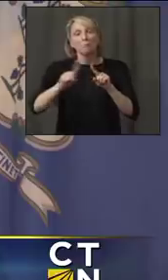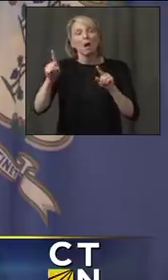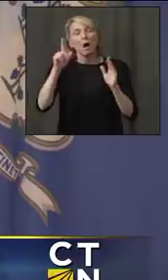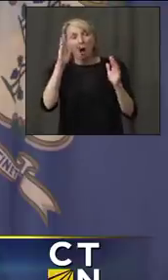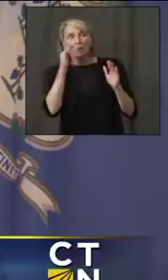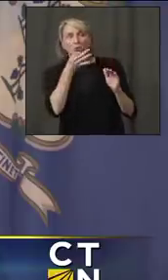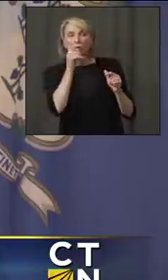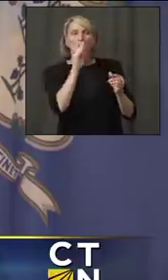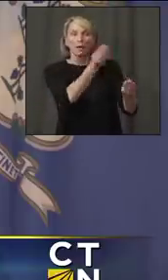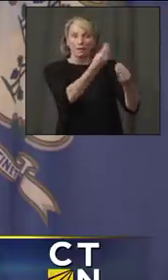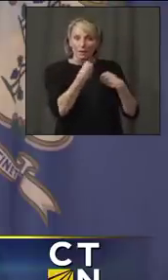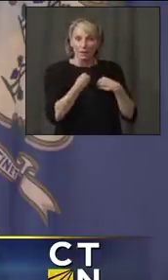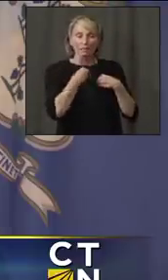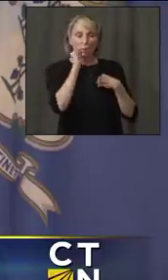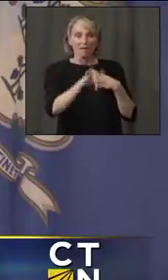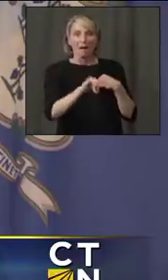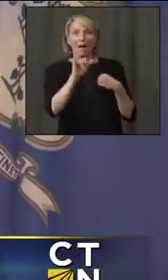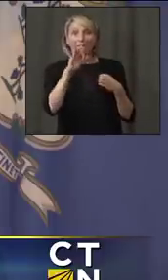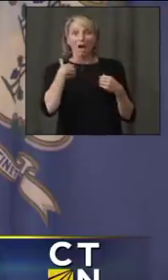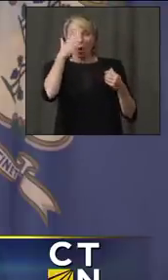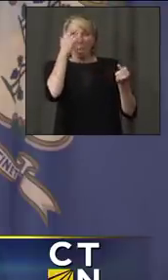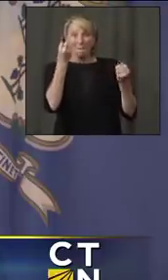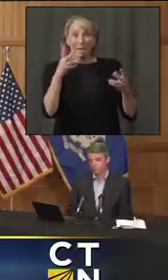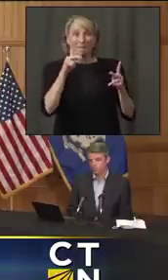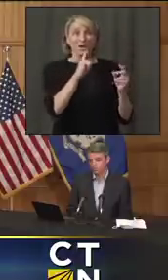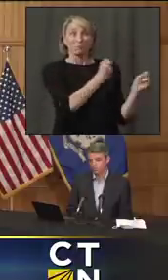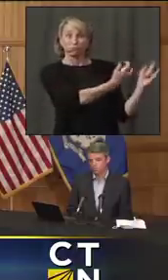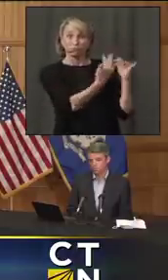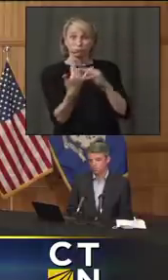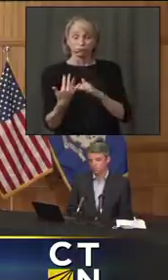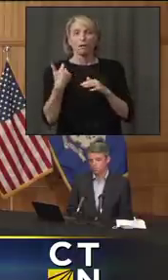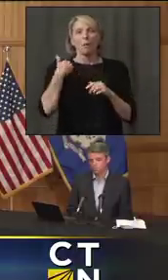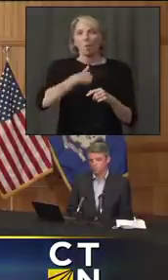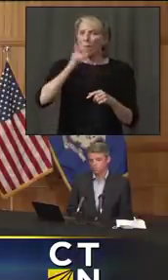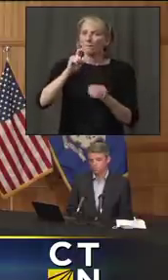other protocols to make them stricter. Thank you.